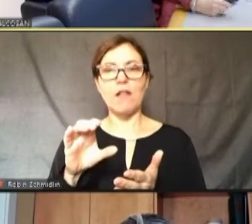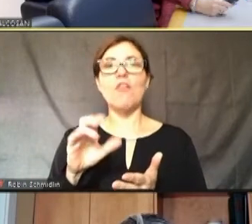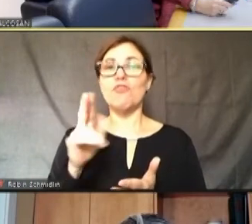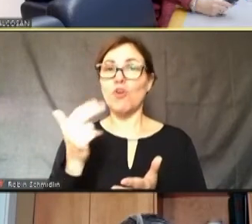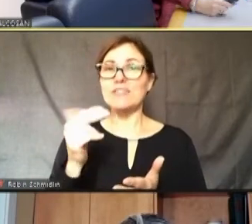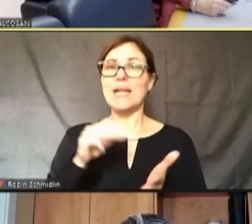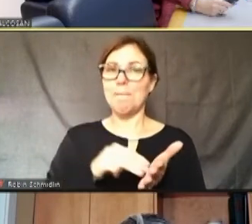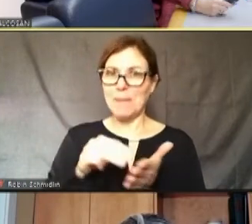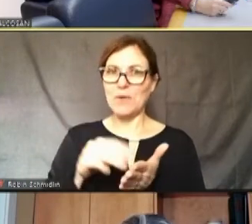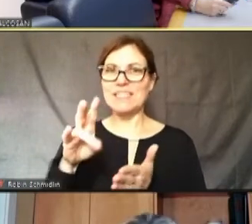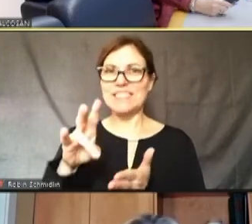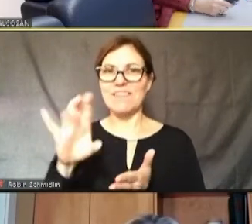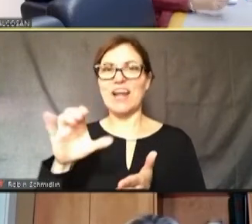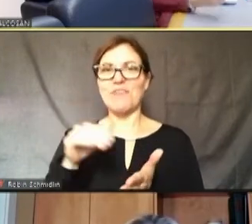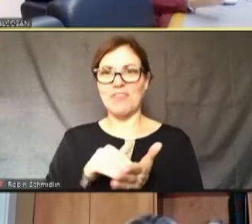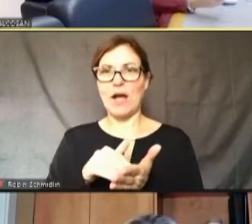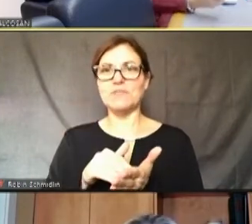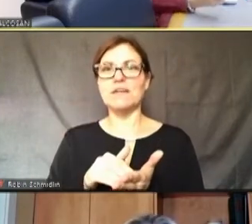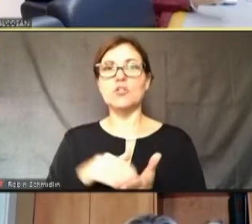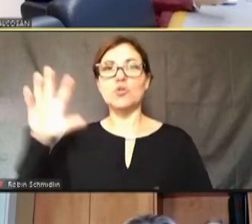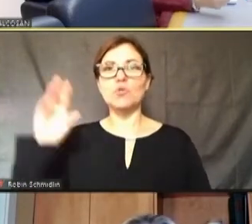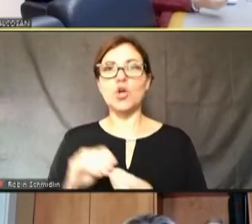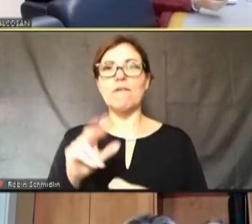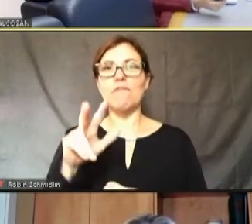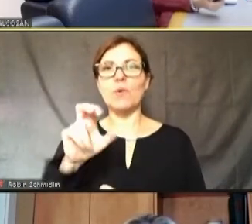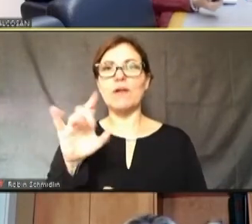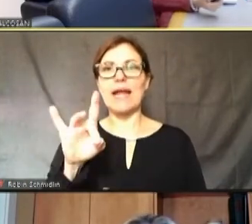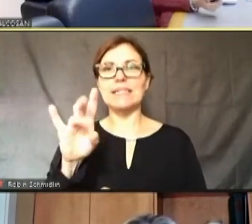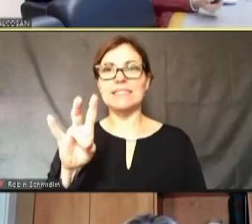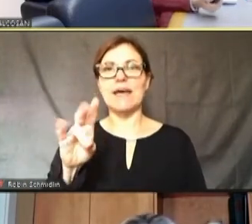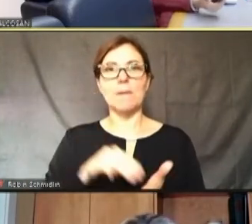about $387 million for